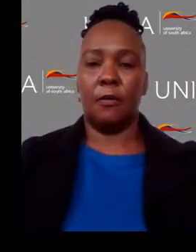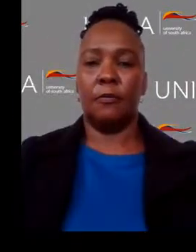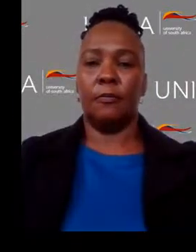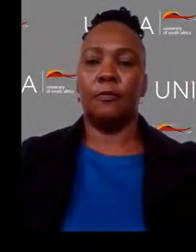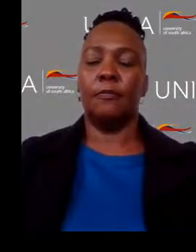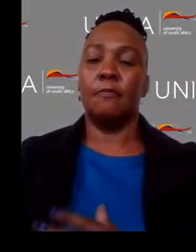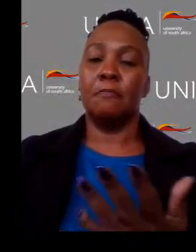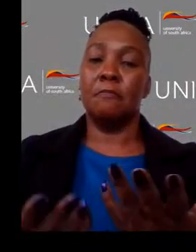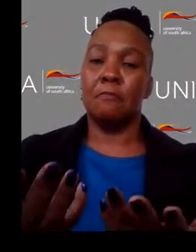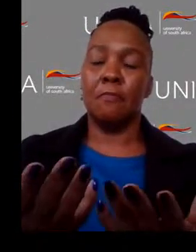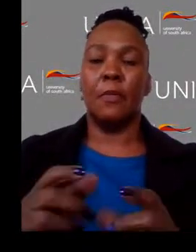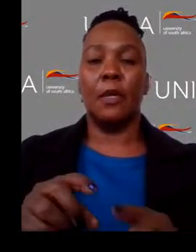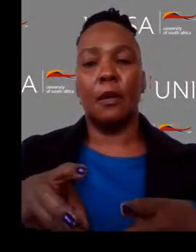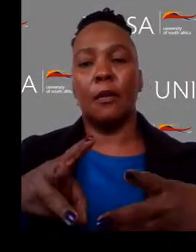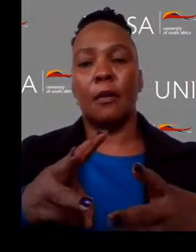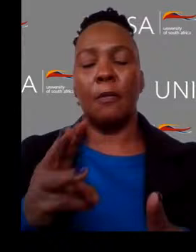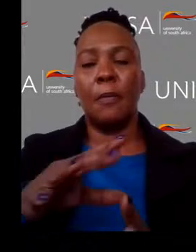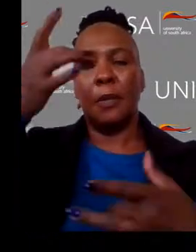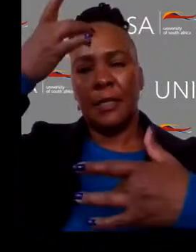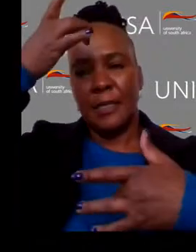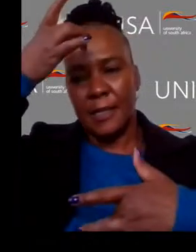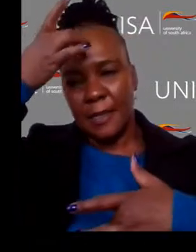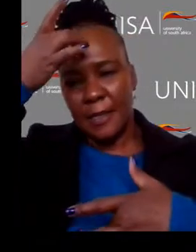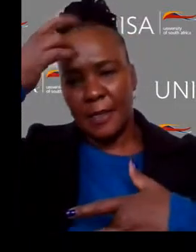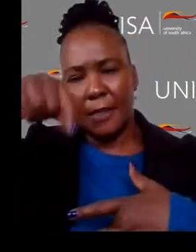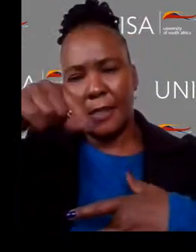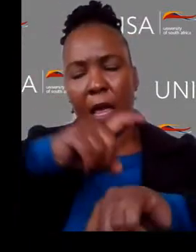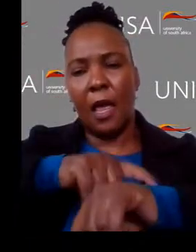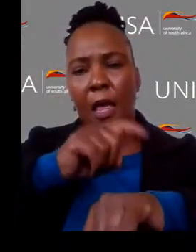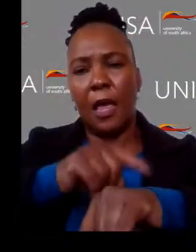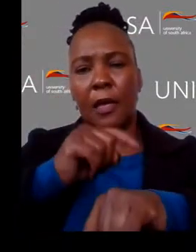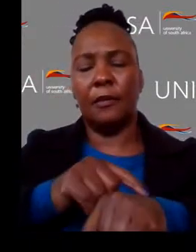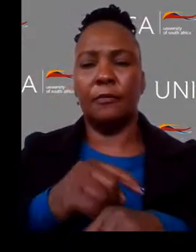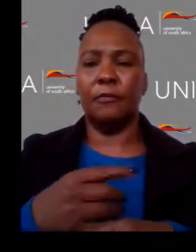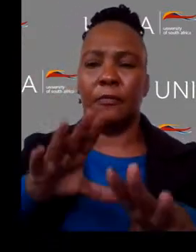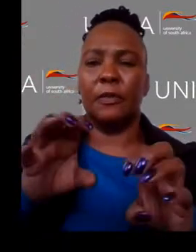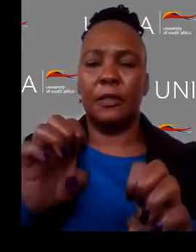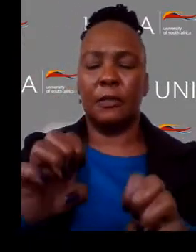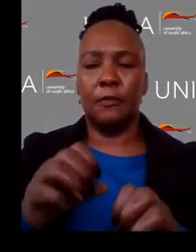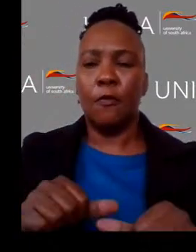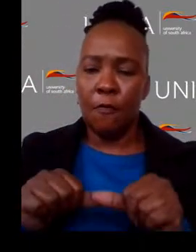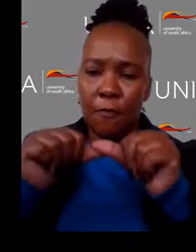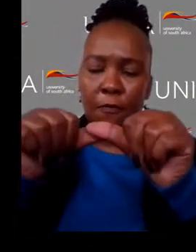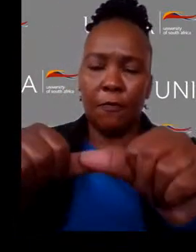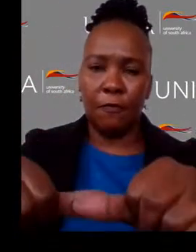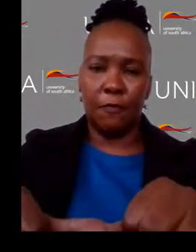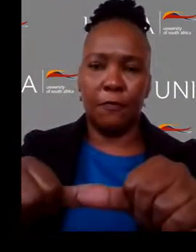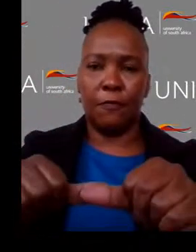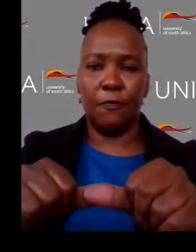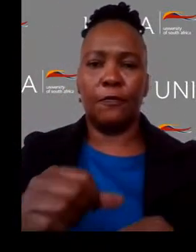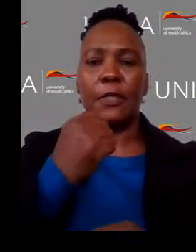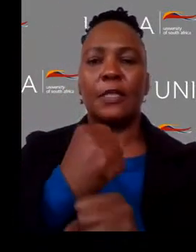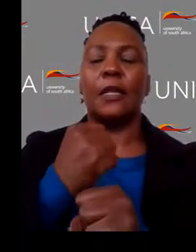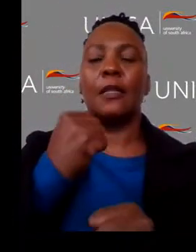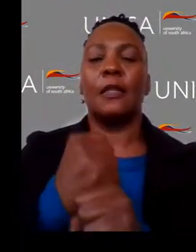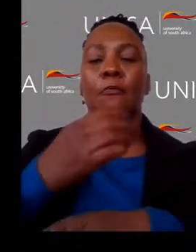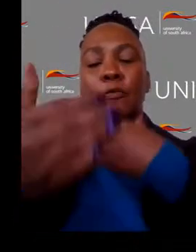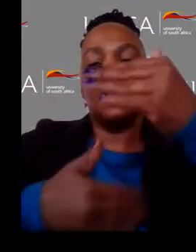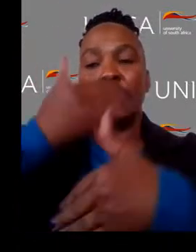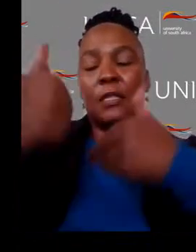And in case if you fall sick during exams, please follow the standard procedure to apply for AgroTax.